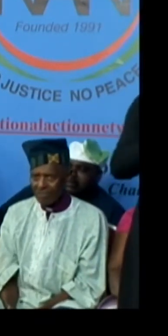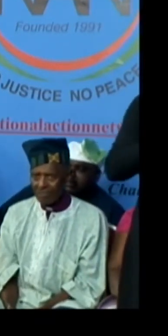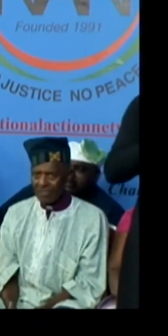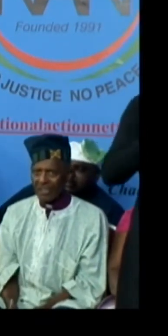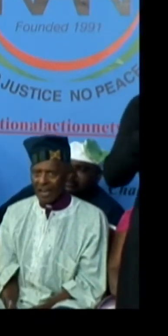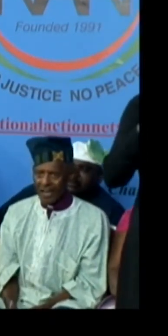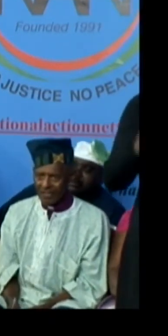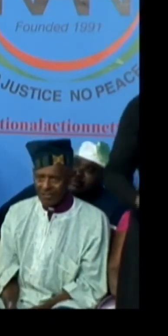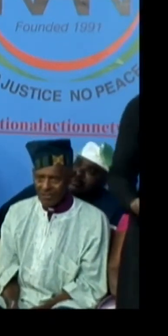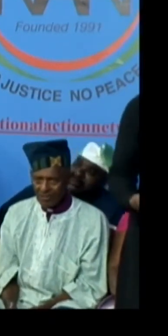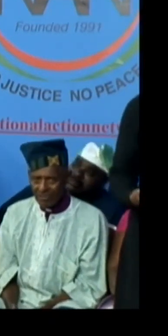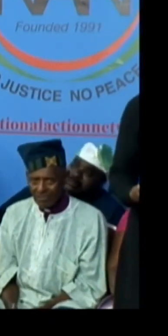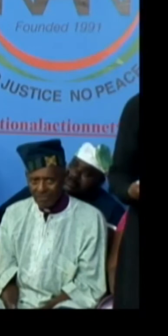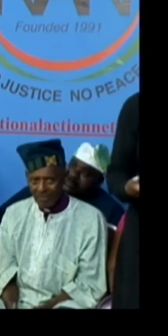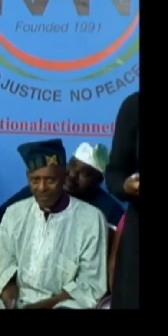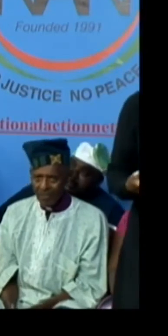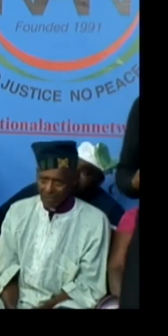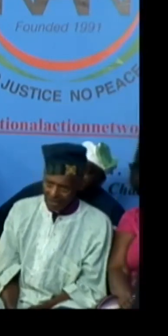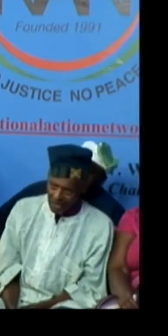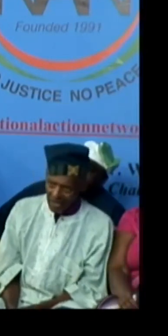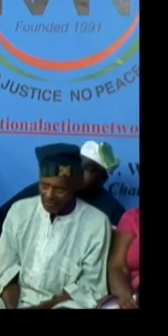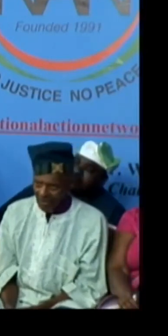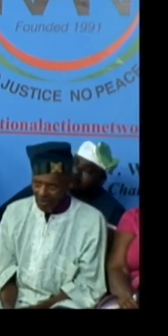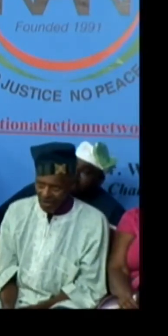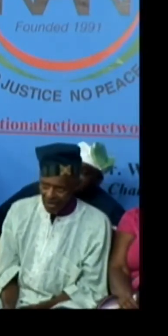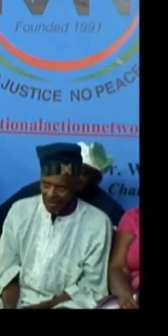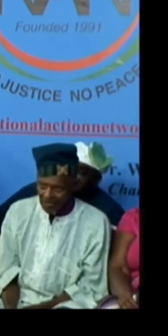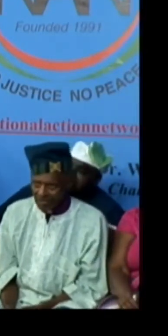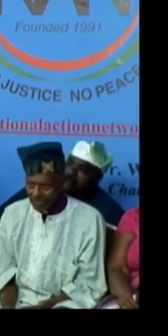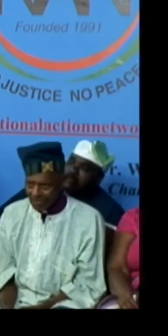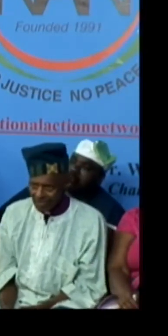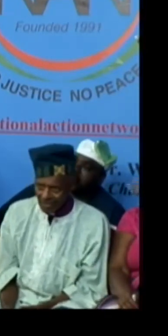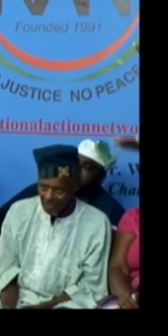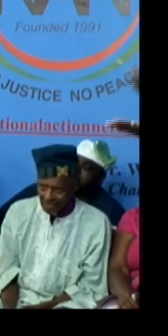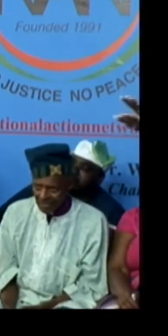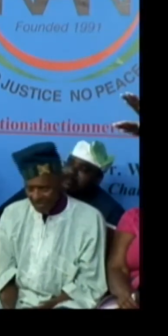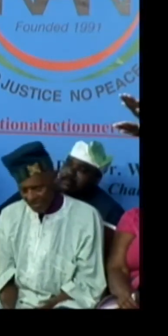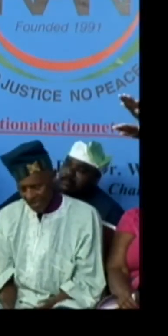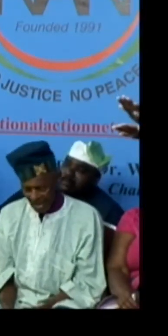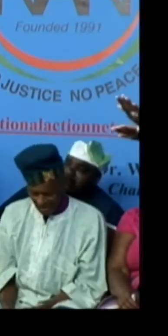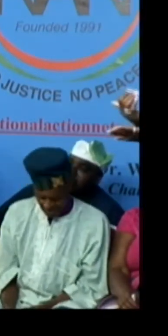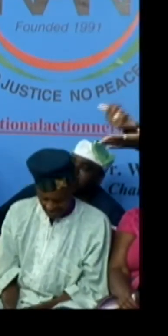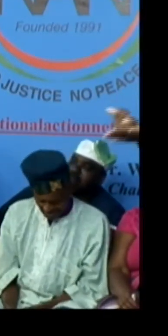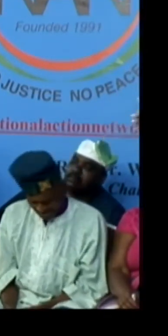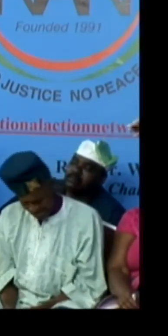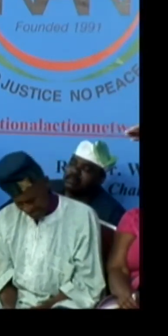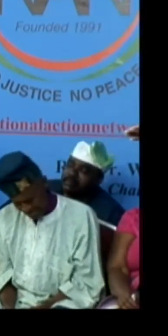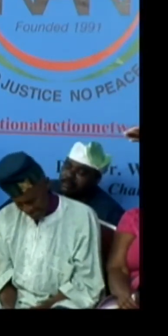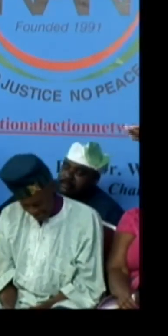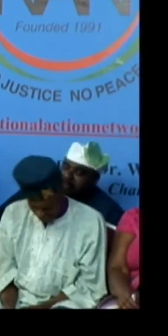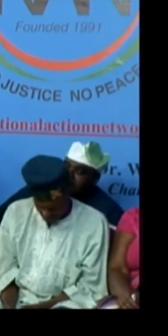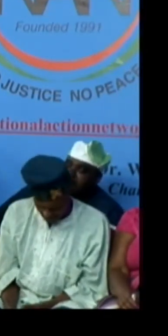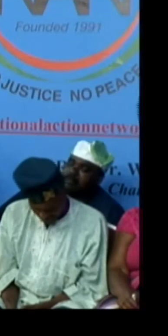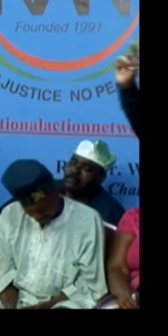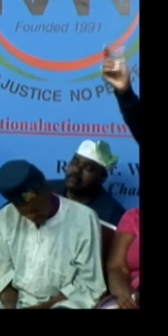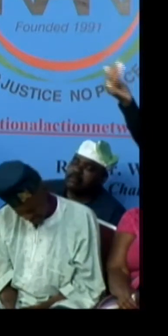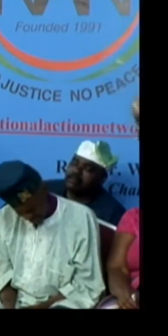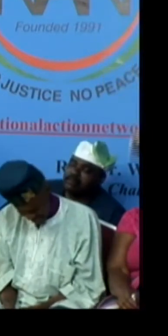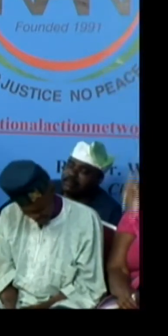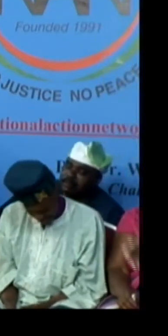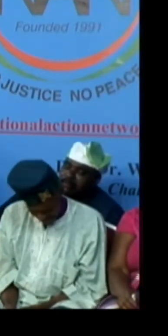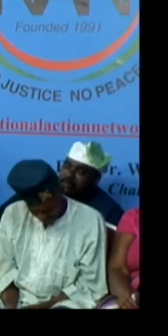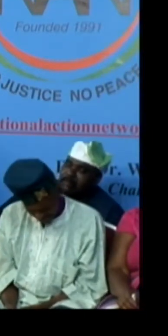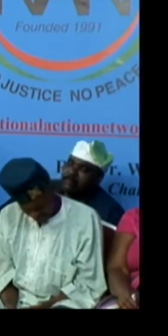my people called by my name would humble themselves and pray